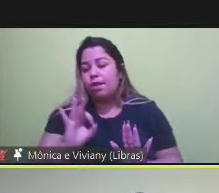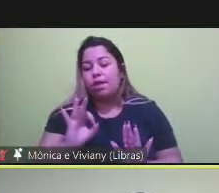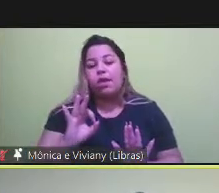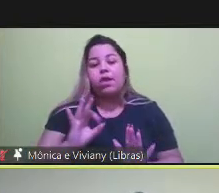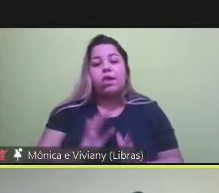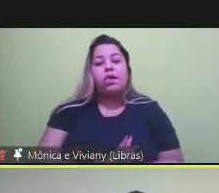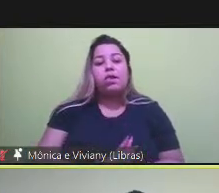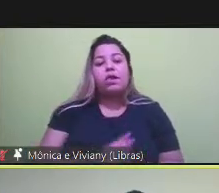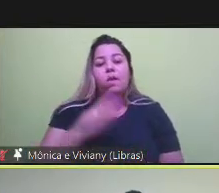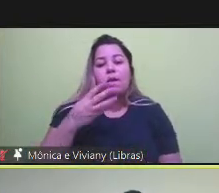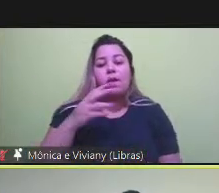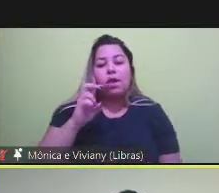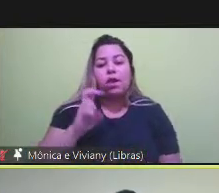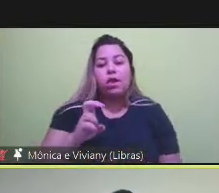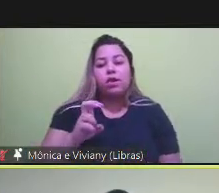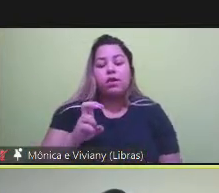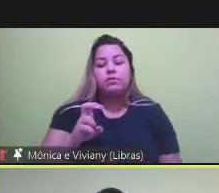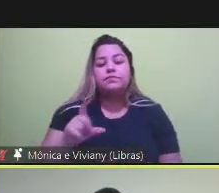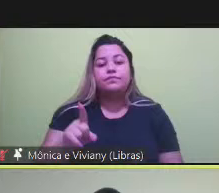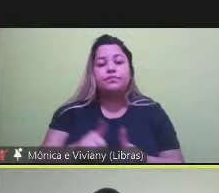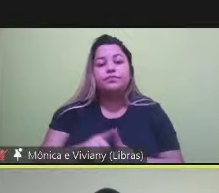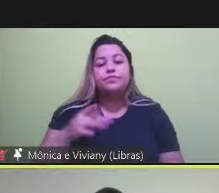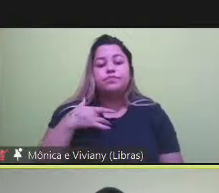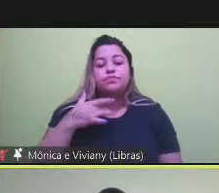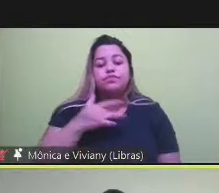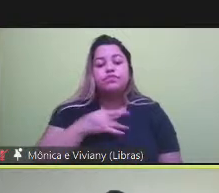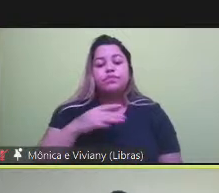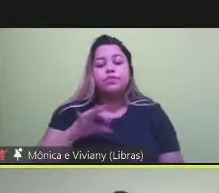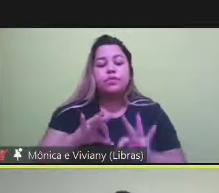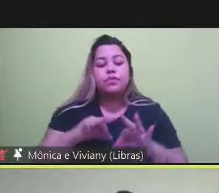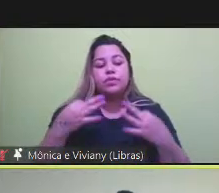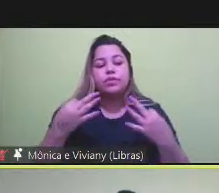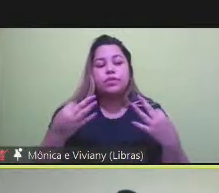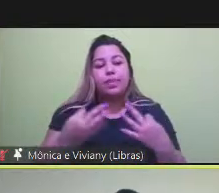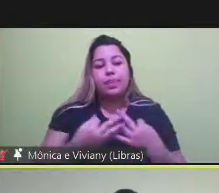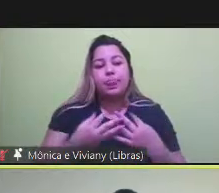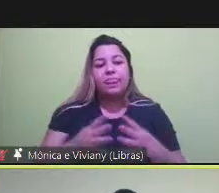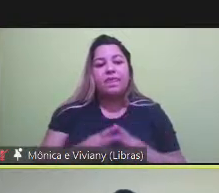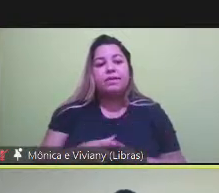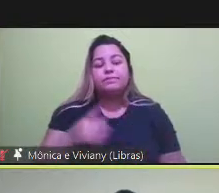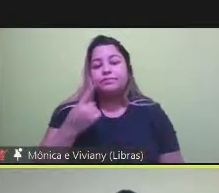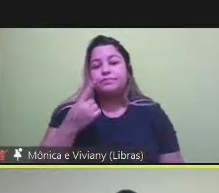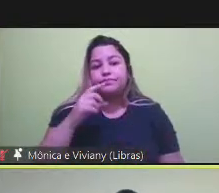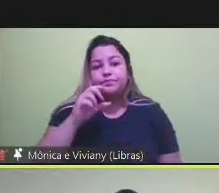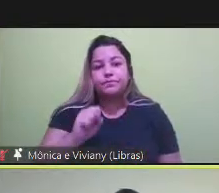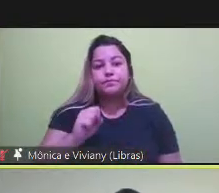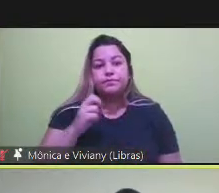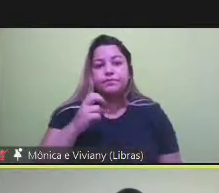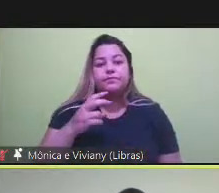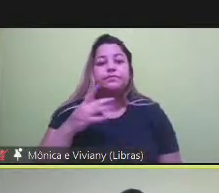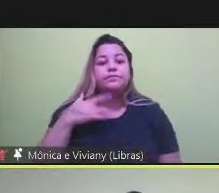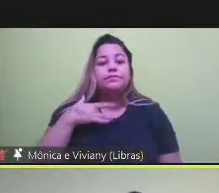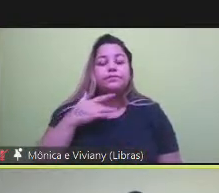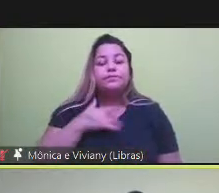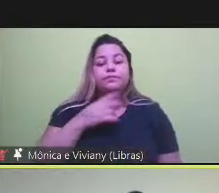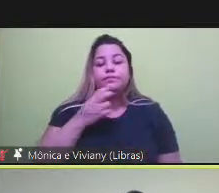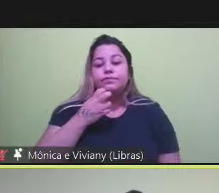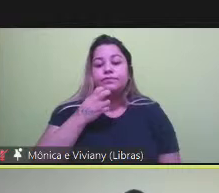100% with 45 teams from family healthcare, others in NAGI, others of